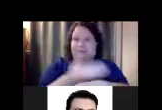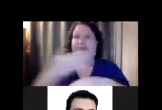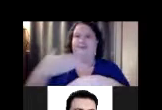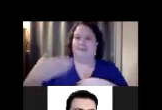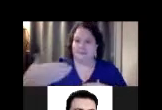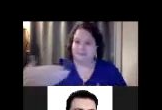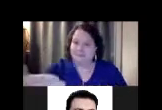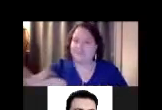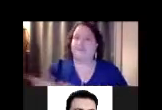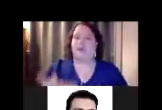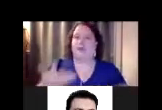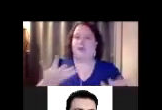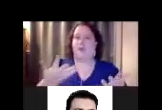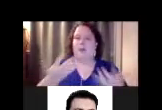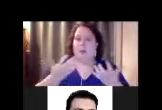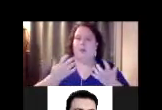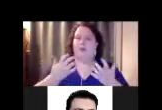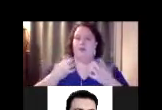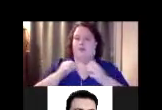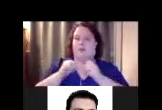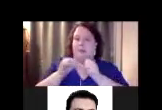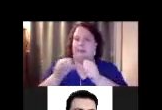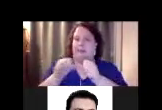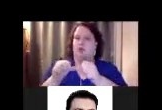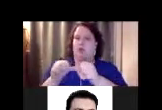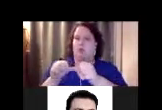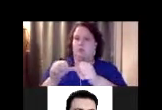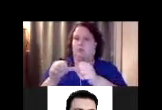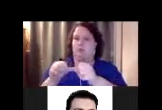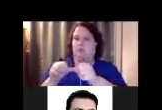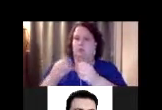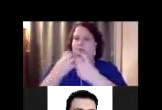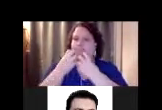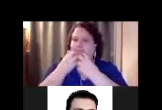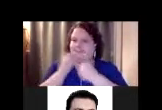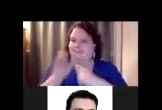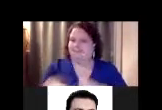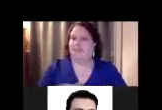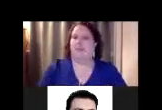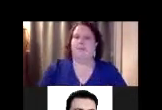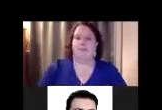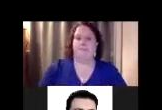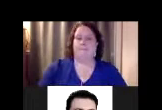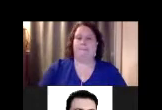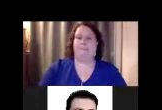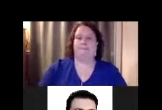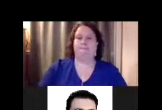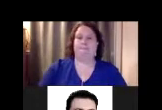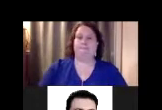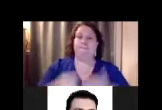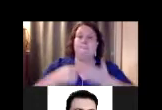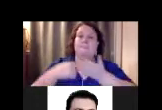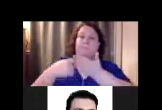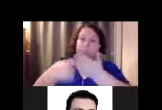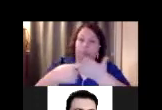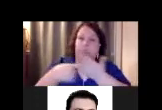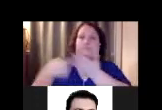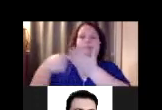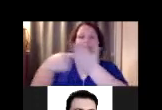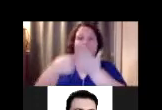of the solutions that we've been presented, and we've challenged the district back and forth to be able to find that best operational